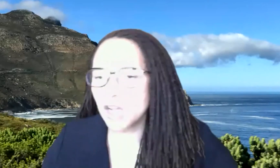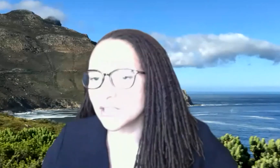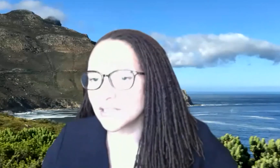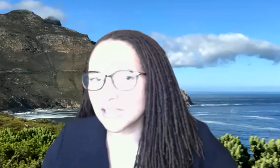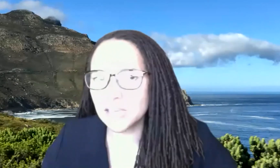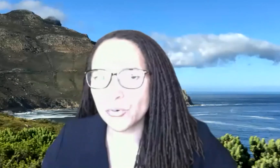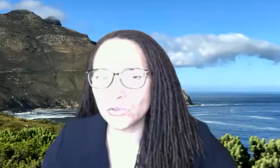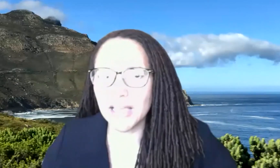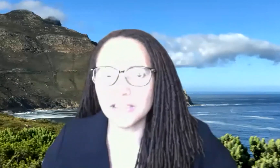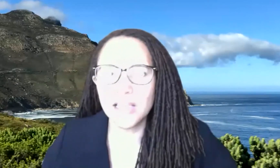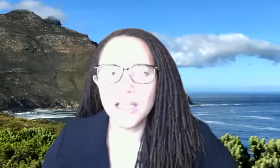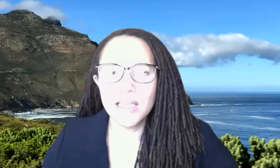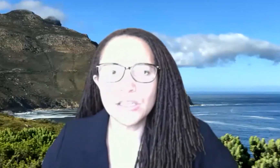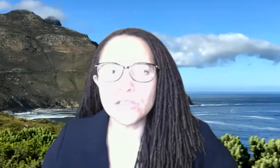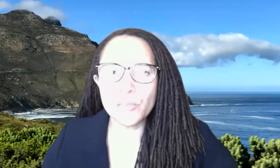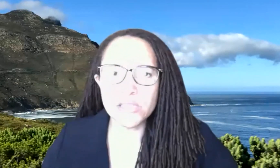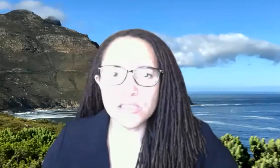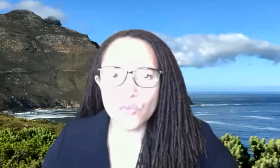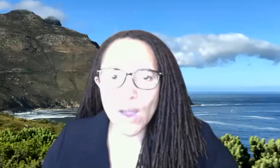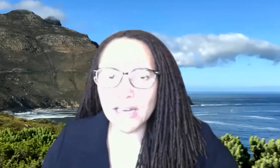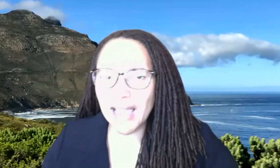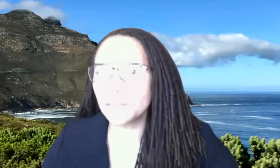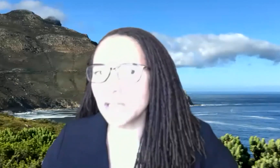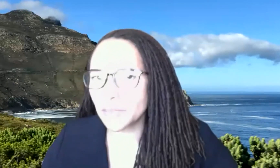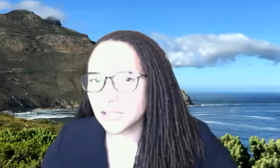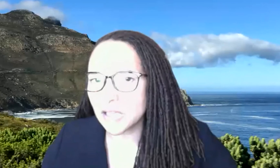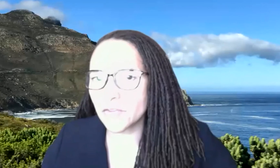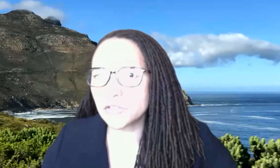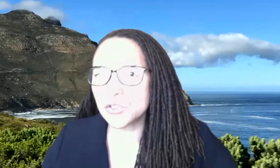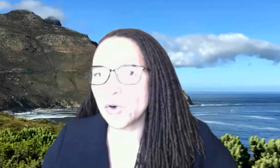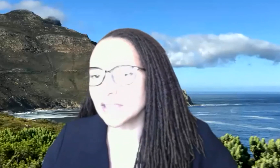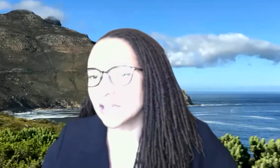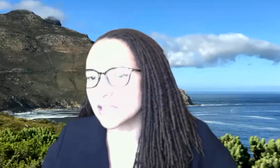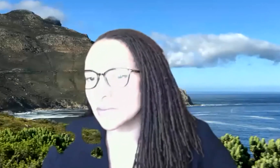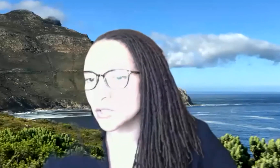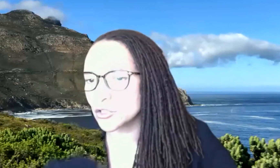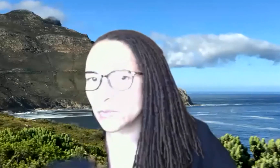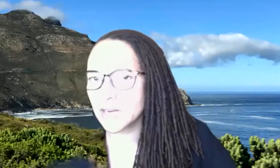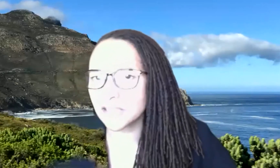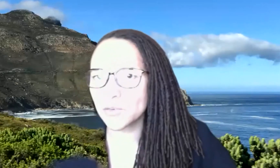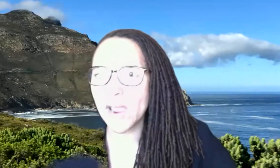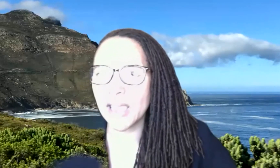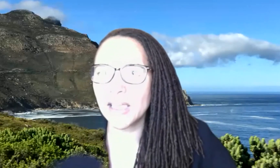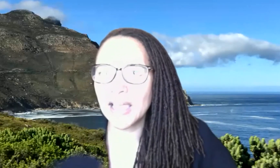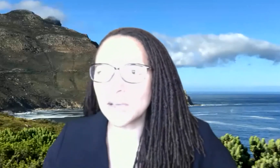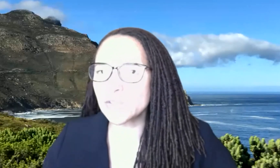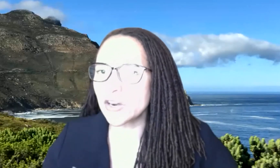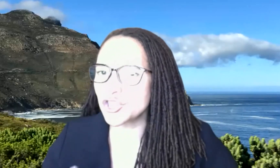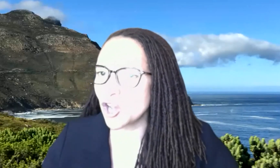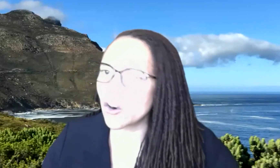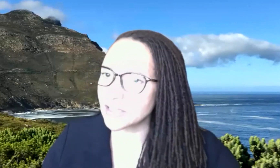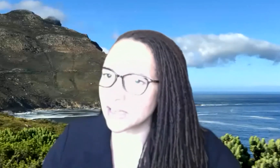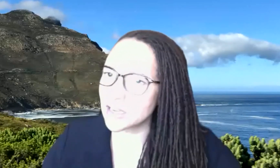in Washington, D.C. protests. He noticed the presence of white and Black police officers who were acting in a similar dehumanizing way, and that was